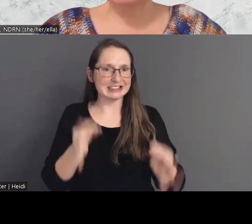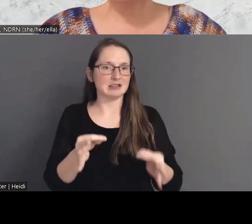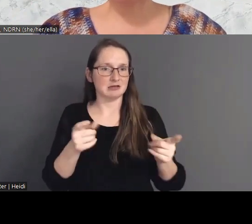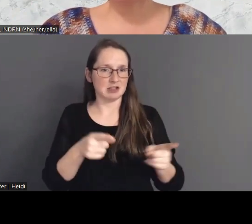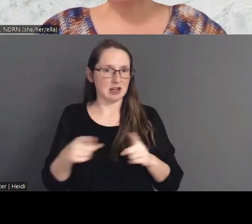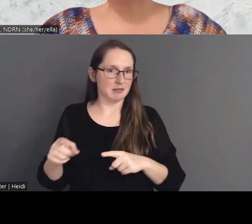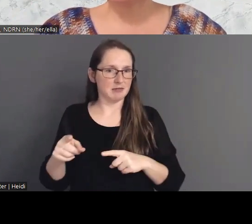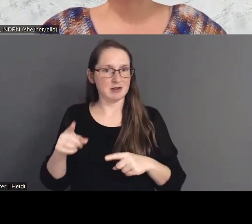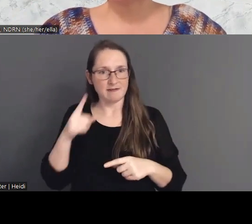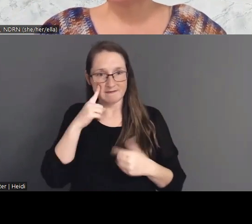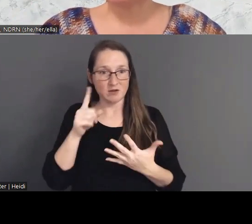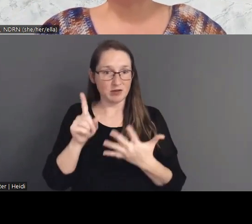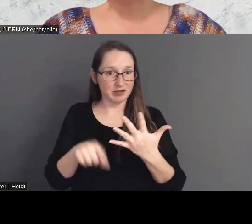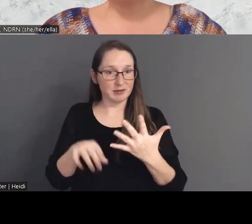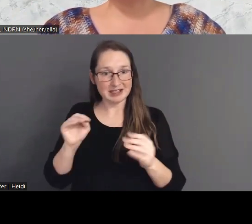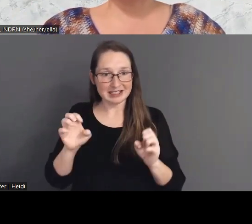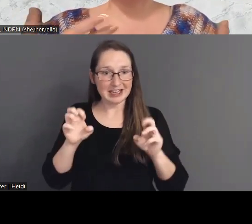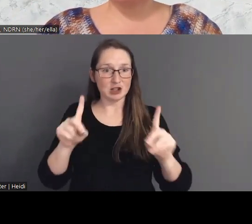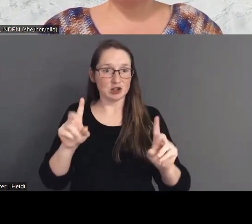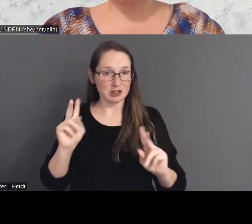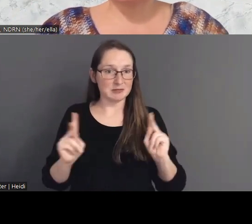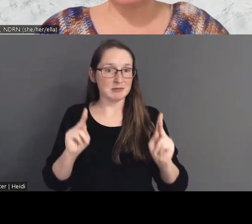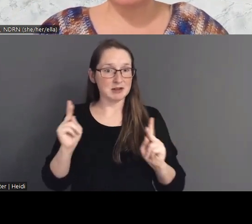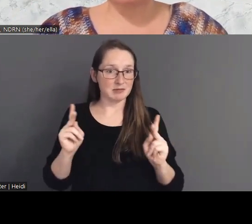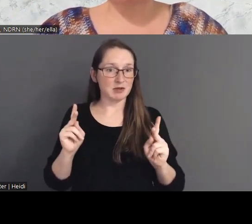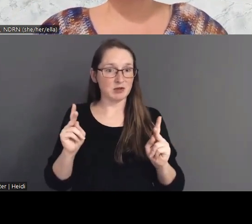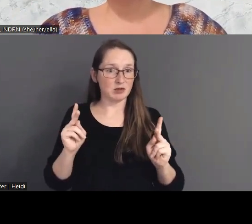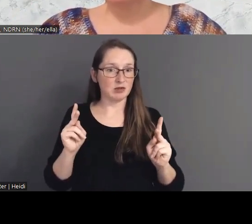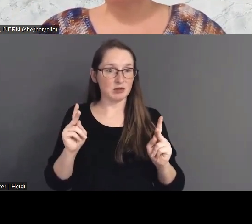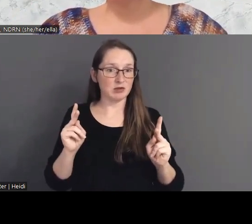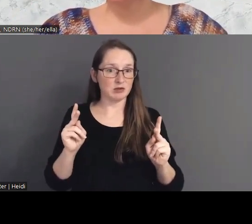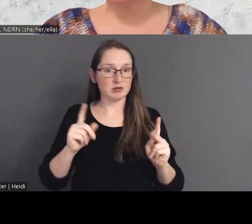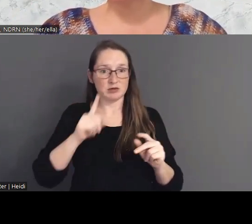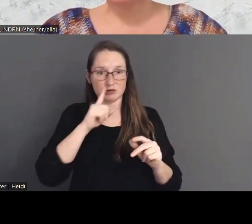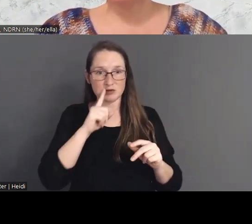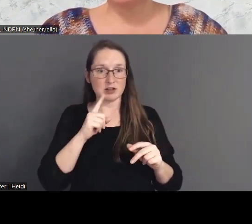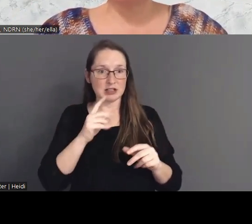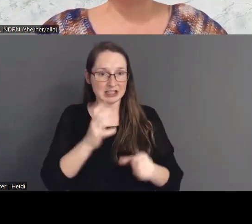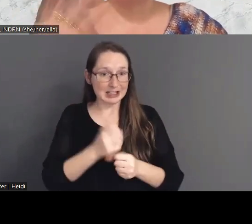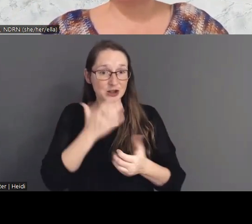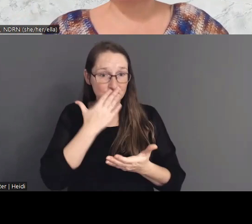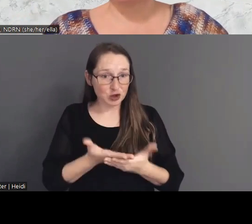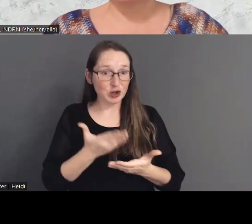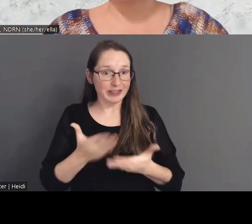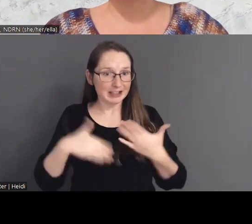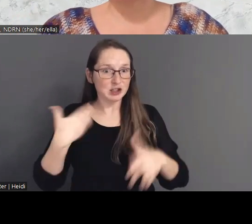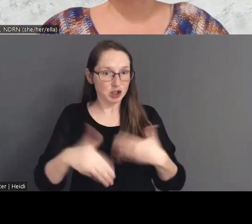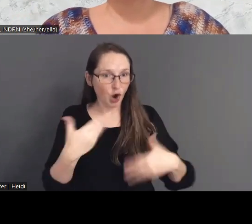on behalf, and educating people to pump up the good stuff and